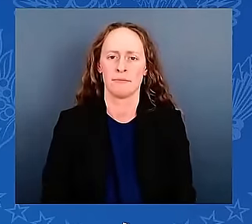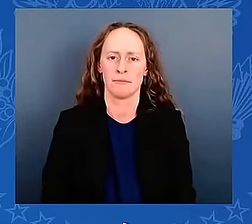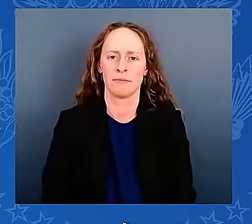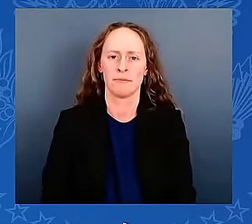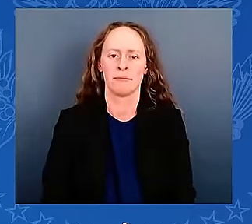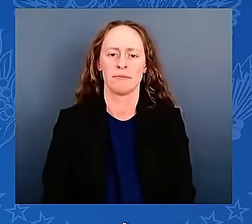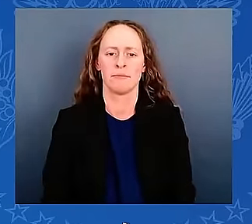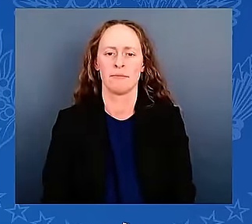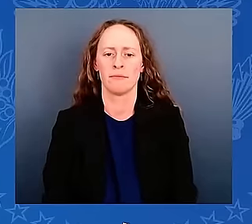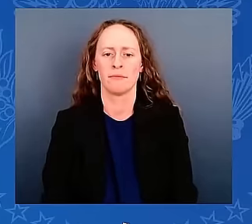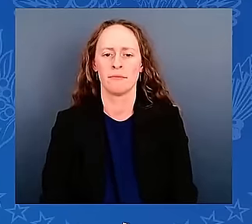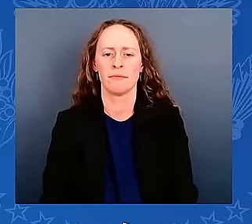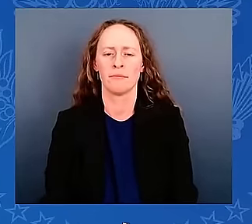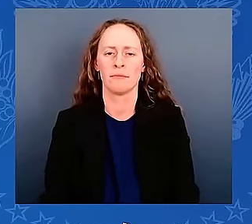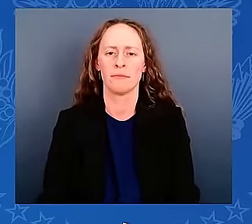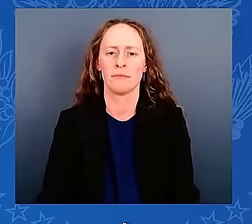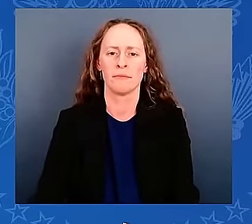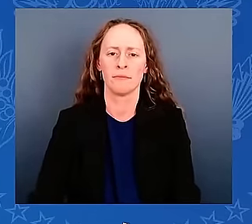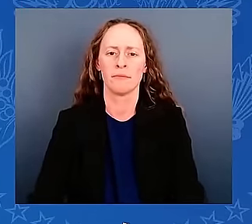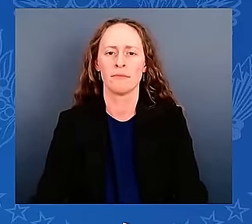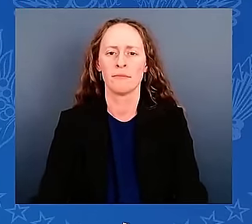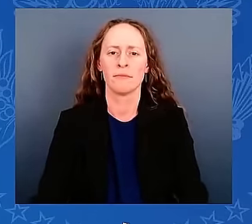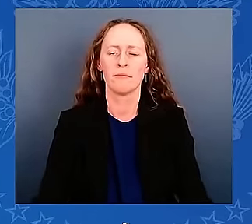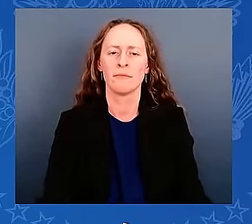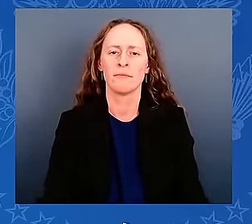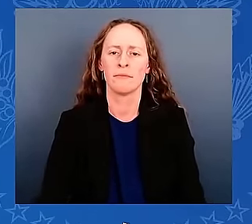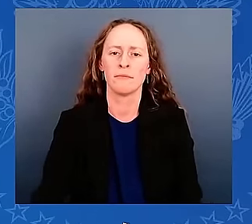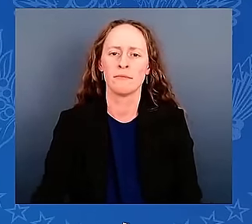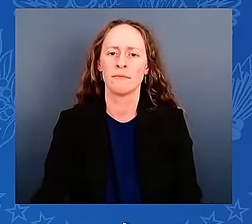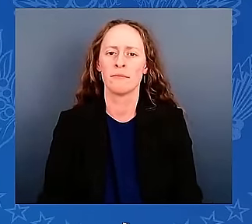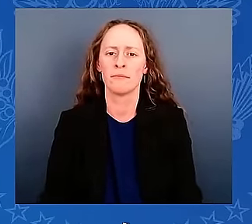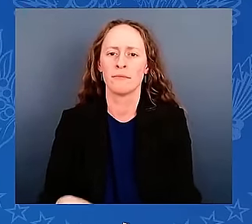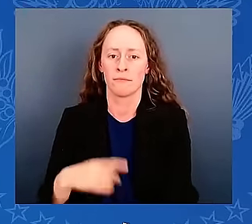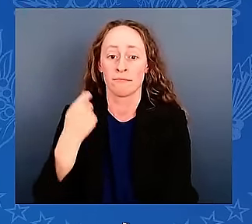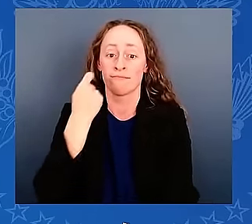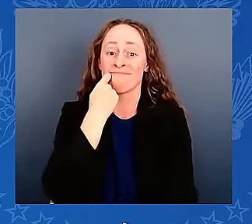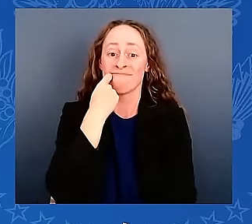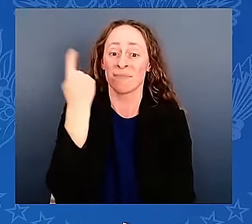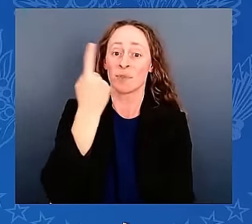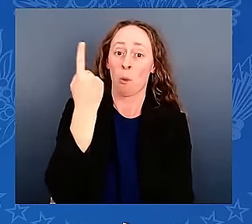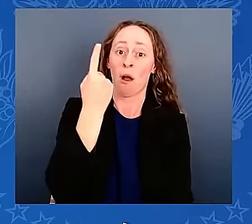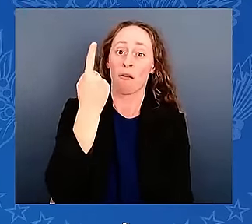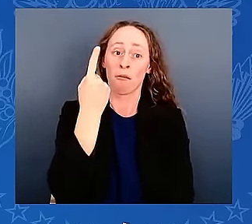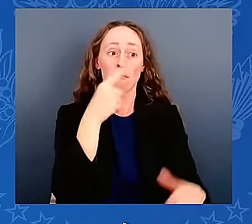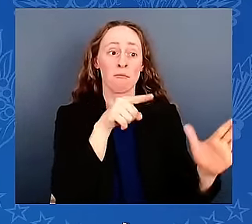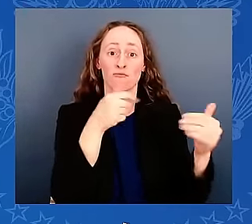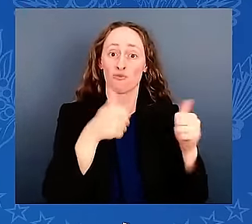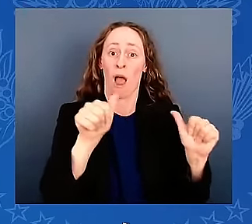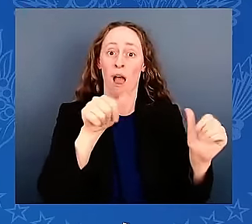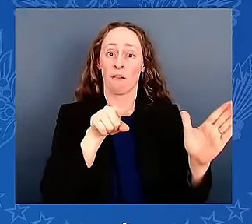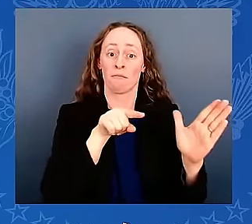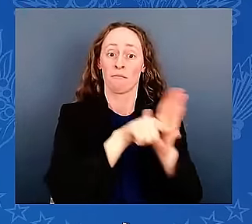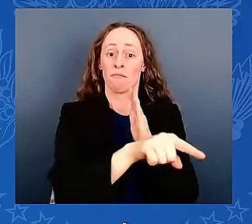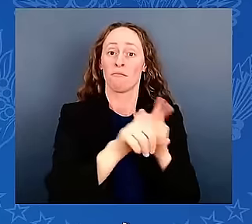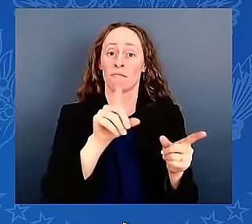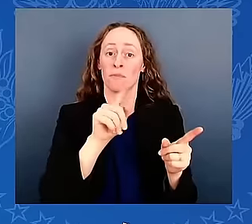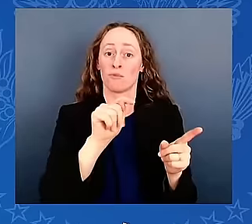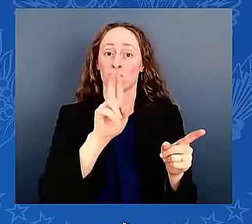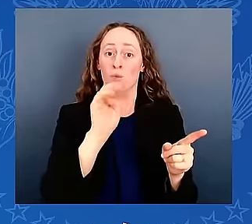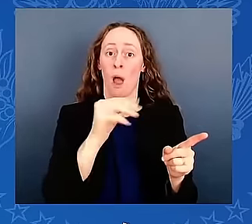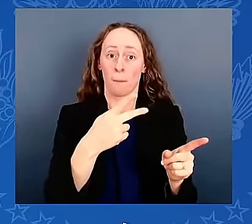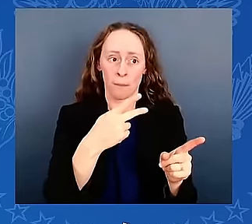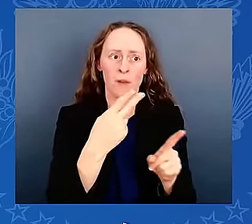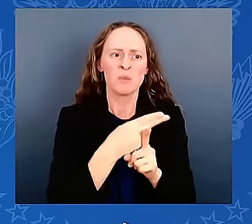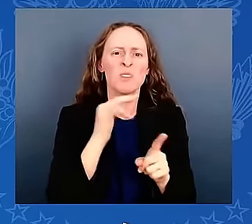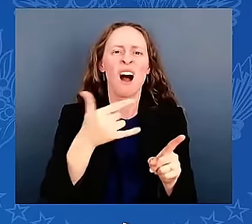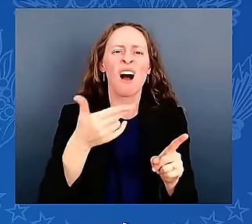An AR-15 was used in the shooting of Donald Trump, just as it was an assault weapon that killed so many others, including children. It's